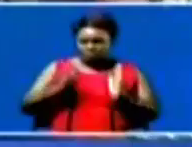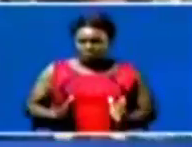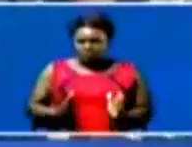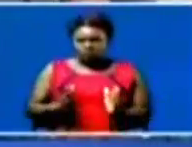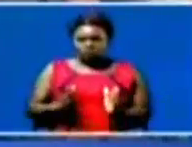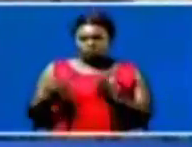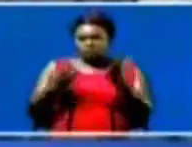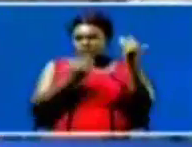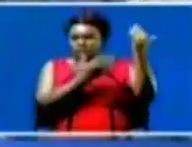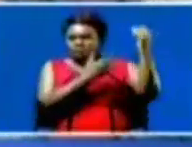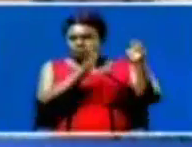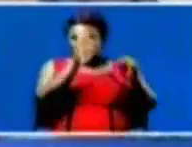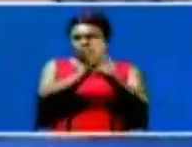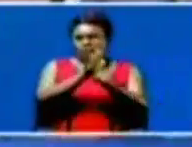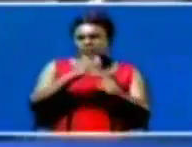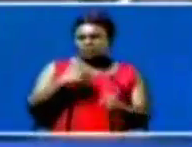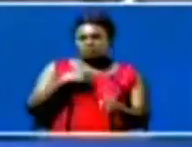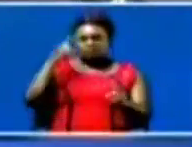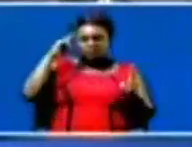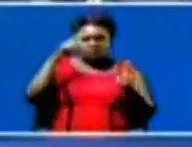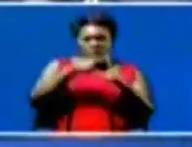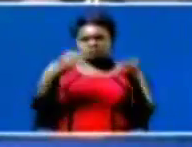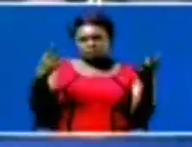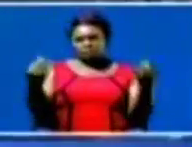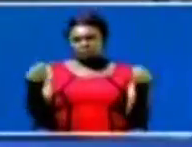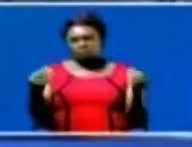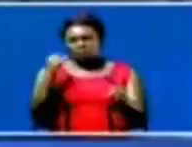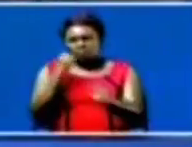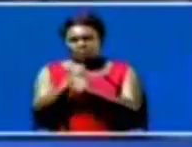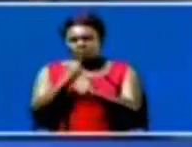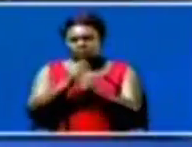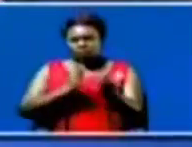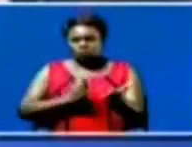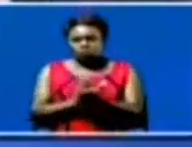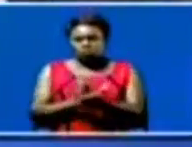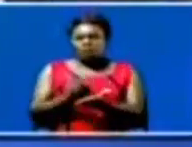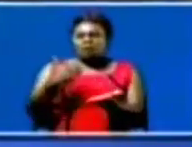lot of expectation. Our target is very simple, to make sure that we have